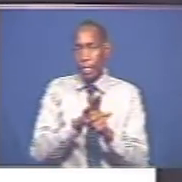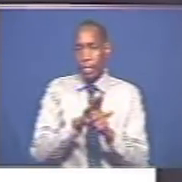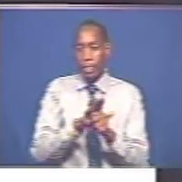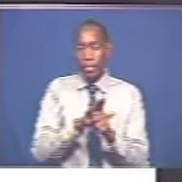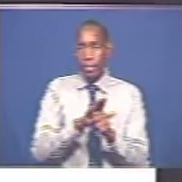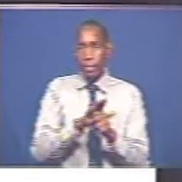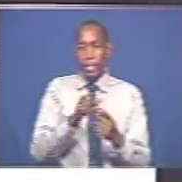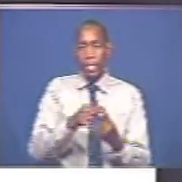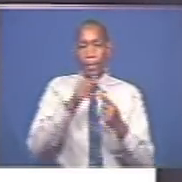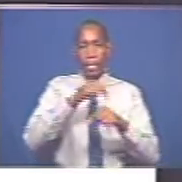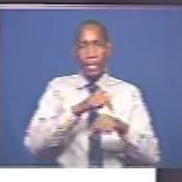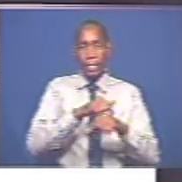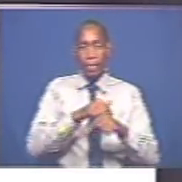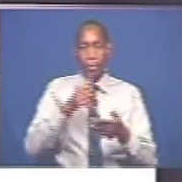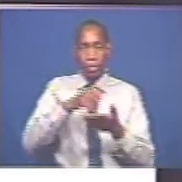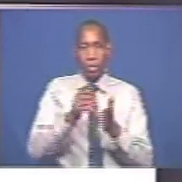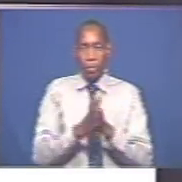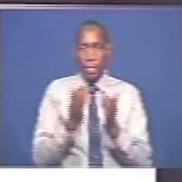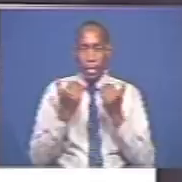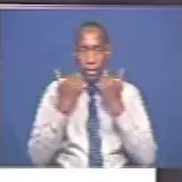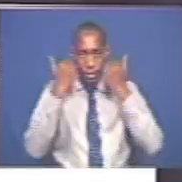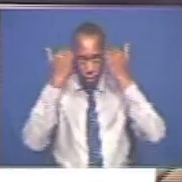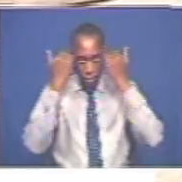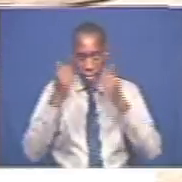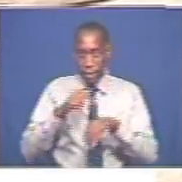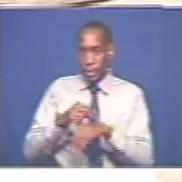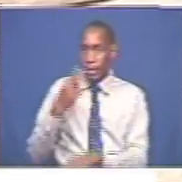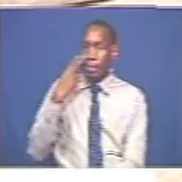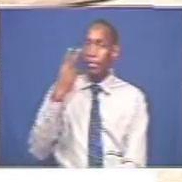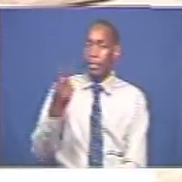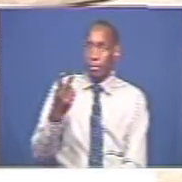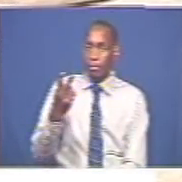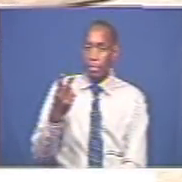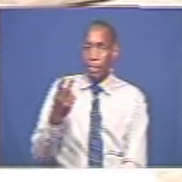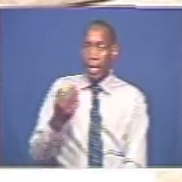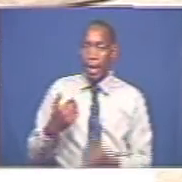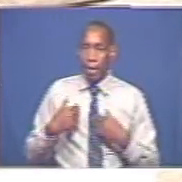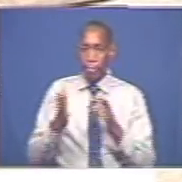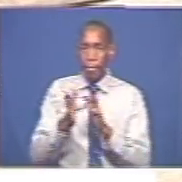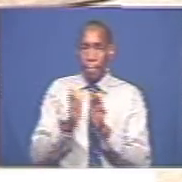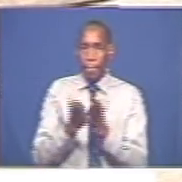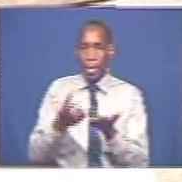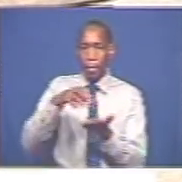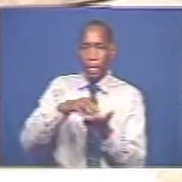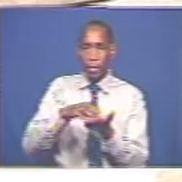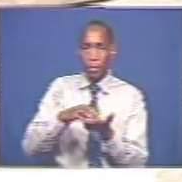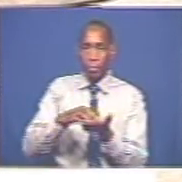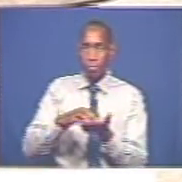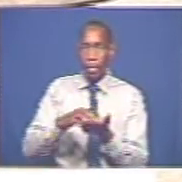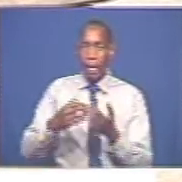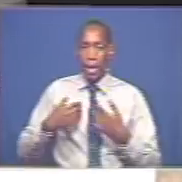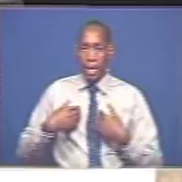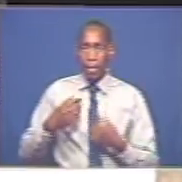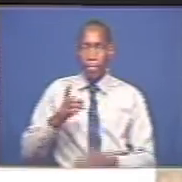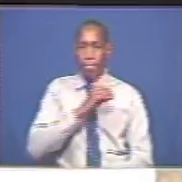depression. When I was looking at this, actually, and thinking about depression, I looked at some of the Bible cases, the case of Job, the case of Elijah,